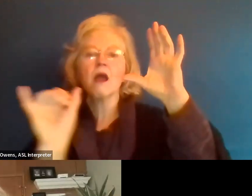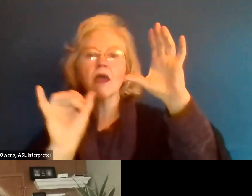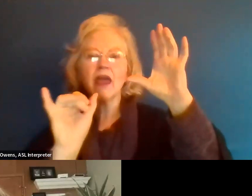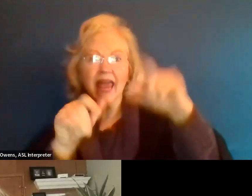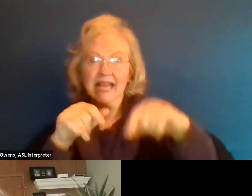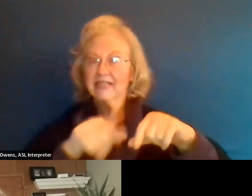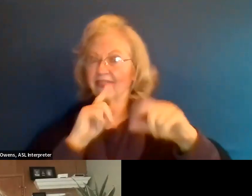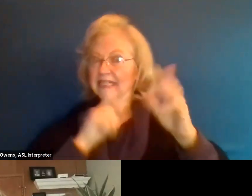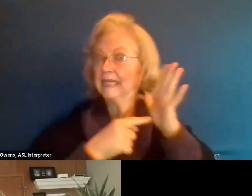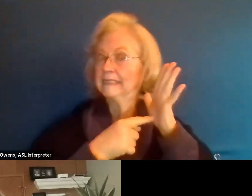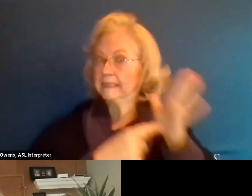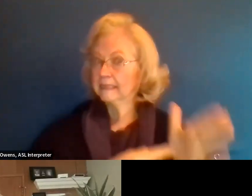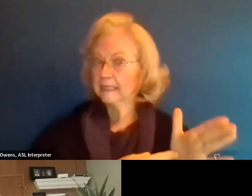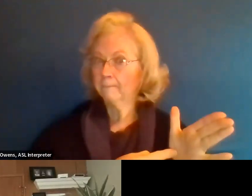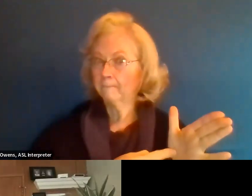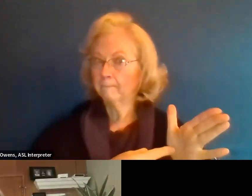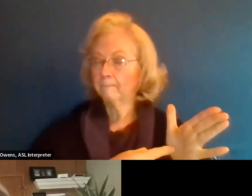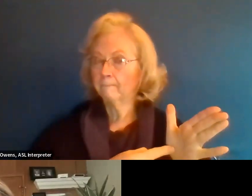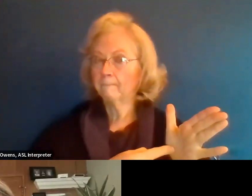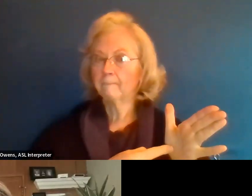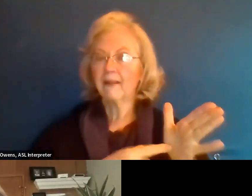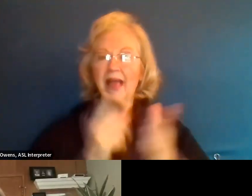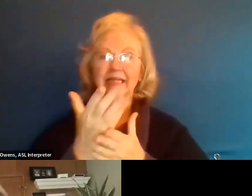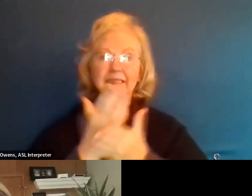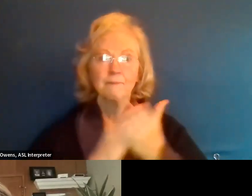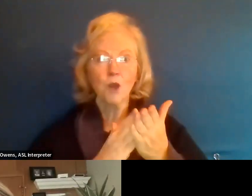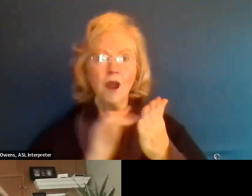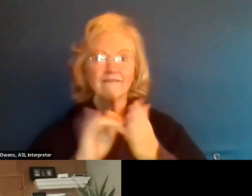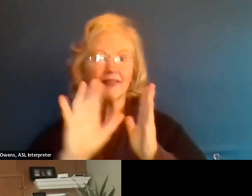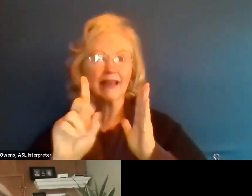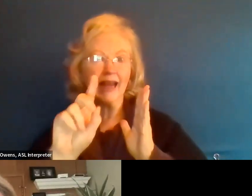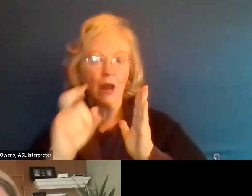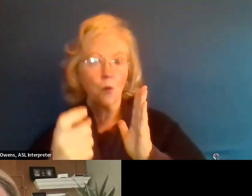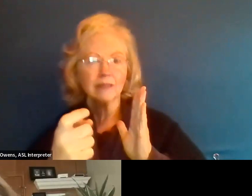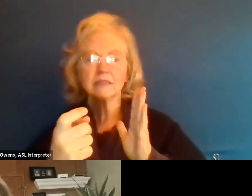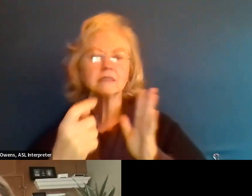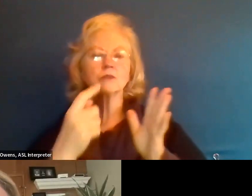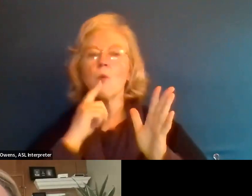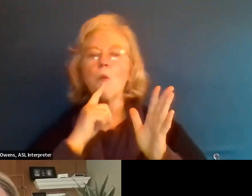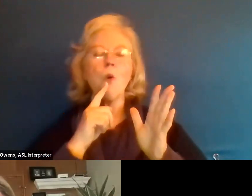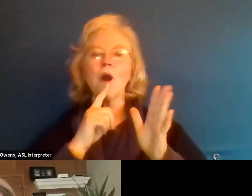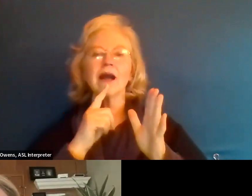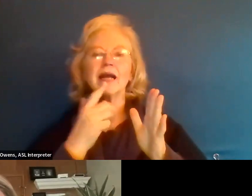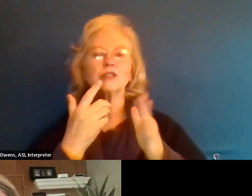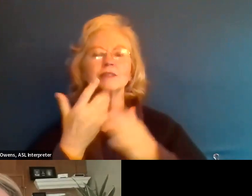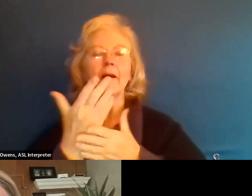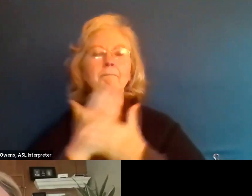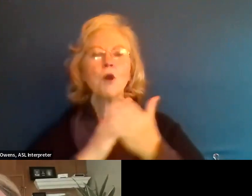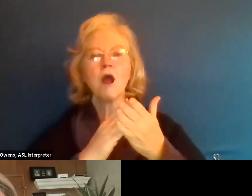is a symptom that is, part of a diagnosis, or if this is sort of a normal variant